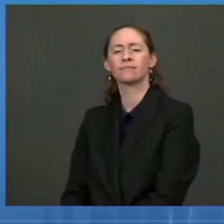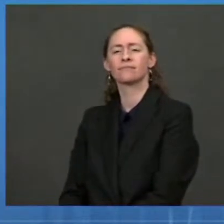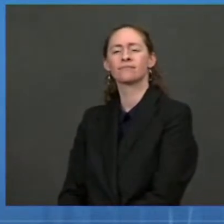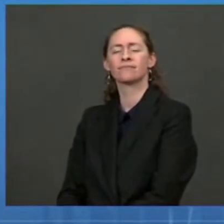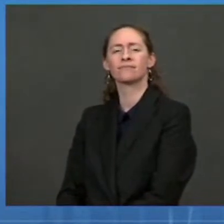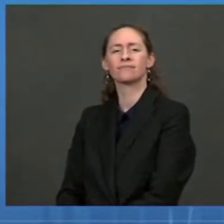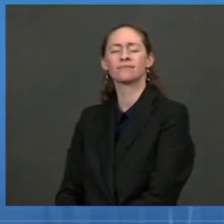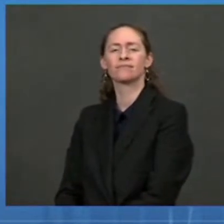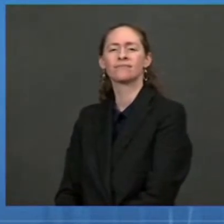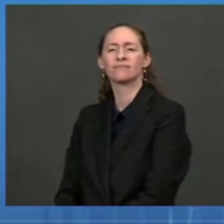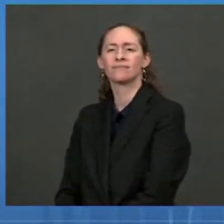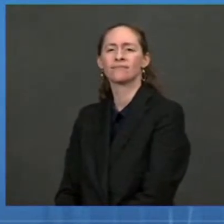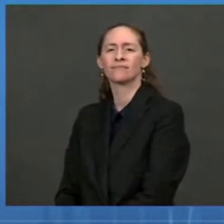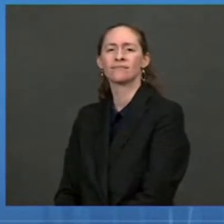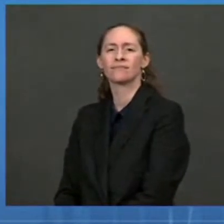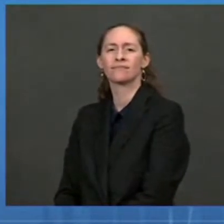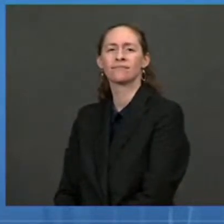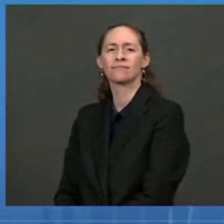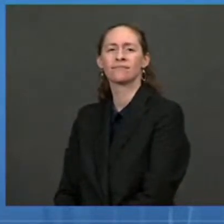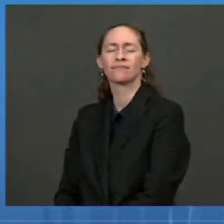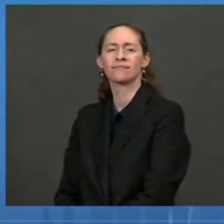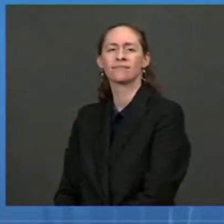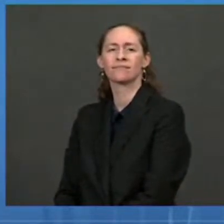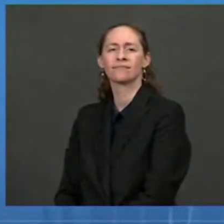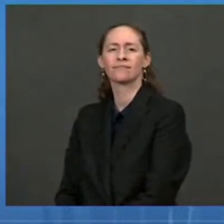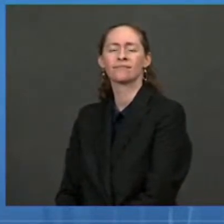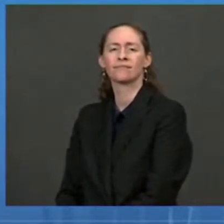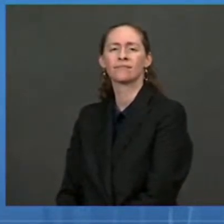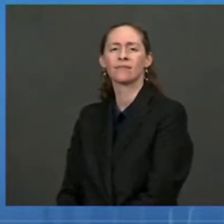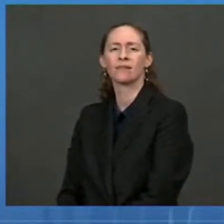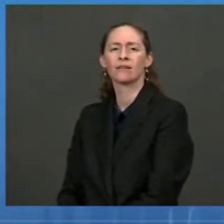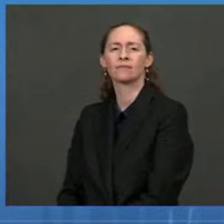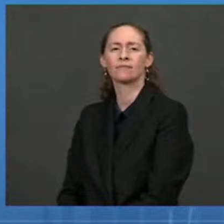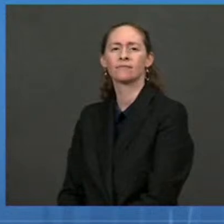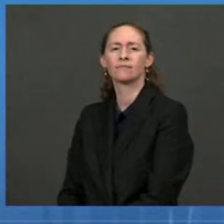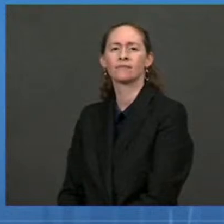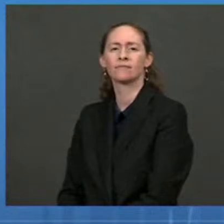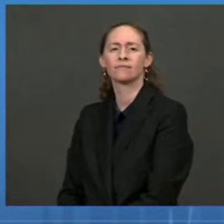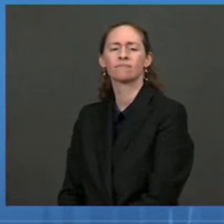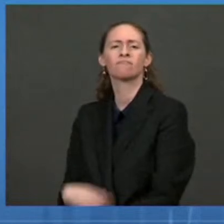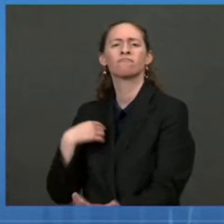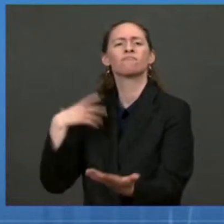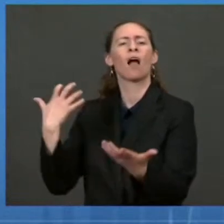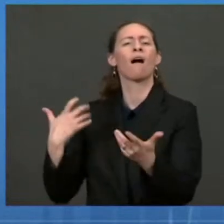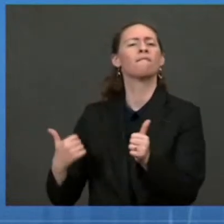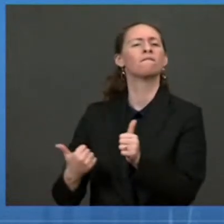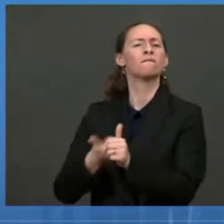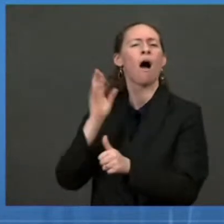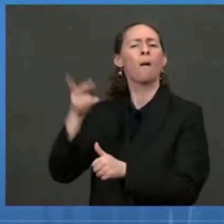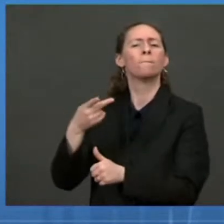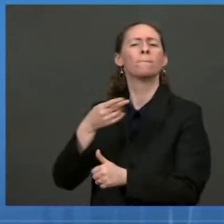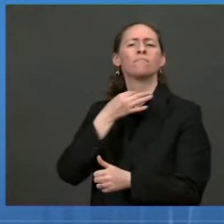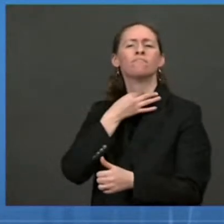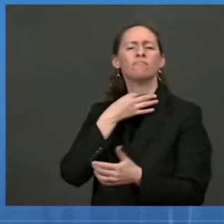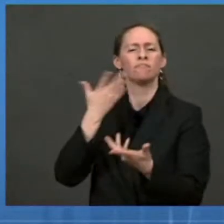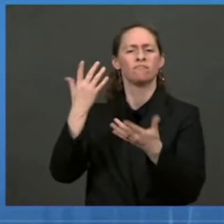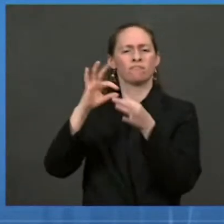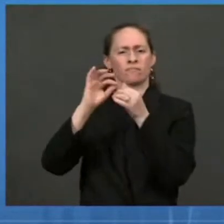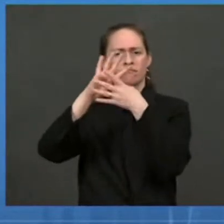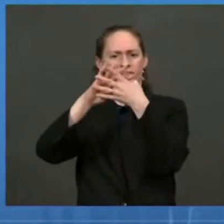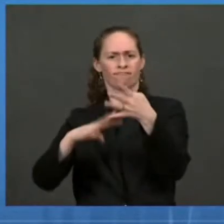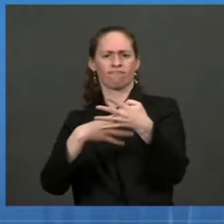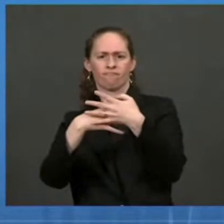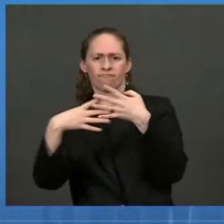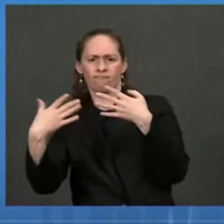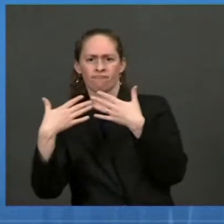Hi, thanks for taking my question. I wanted to follow up on the timeline question one of my colleagues asked a moment ago. I understand